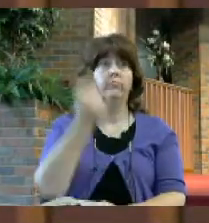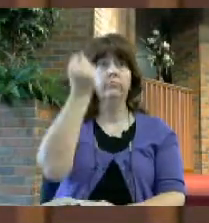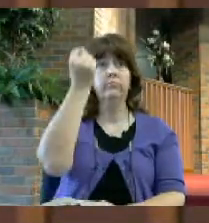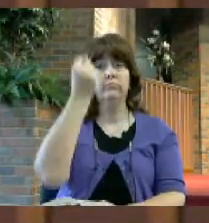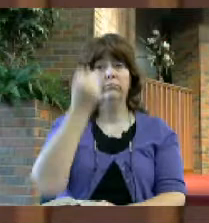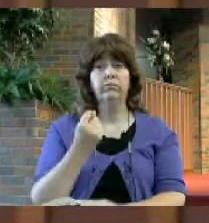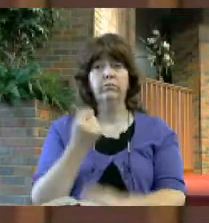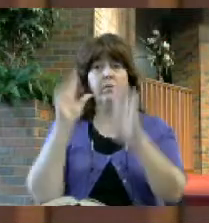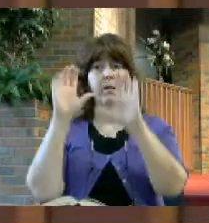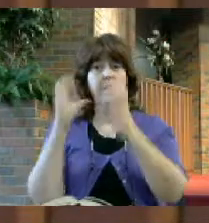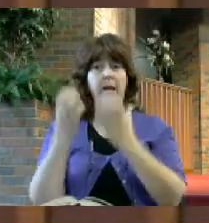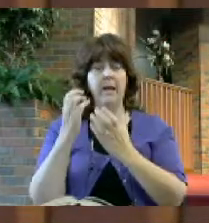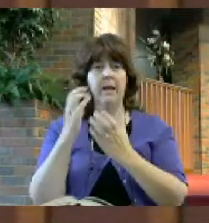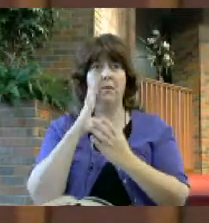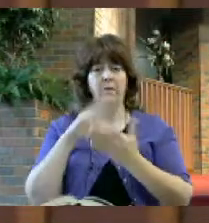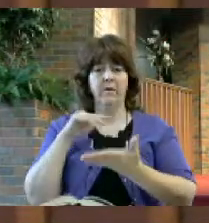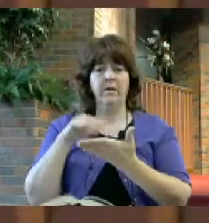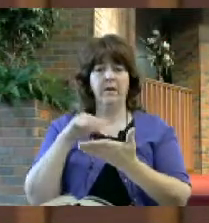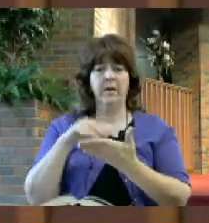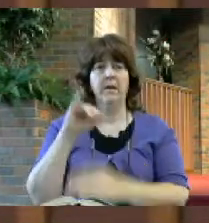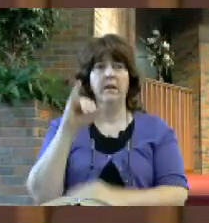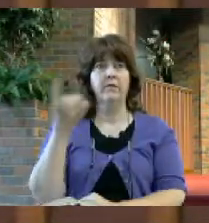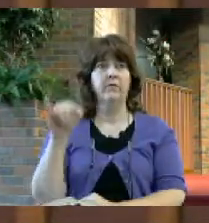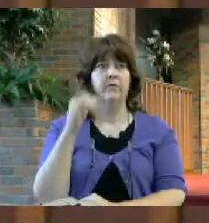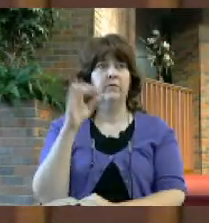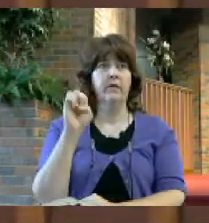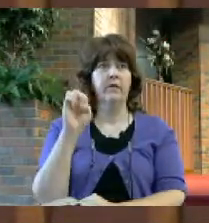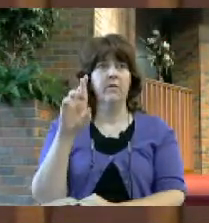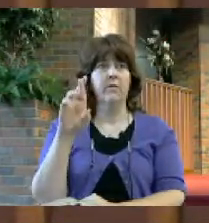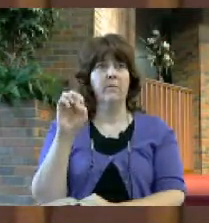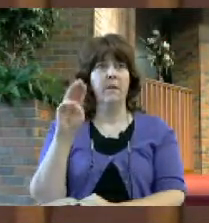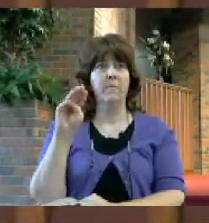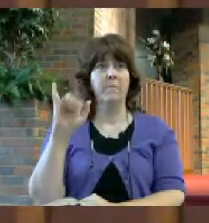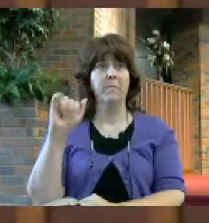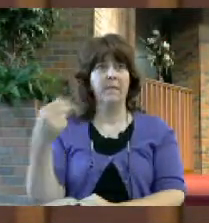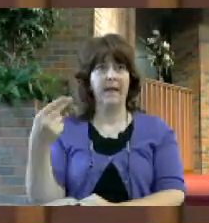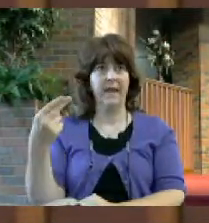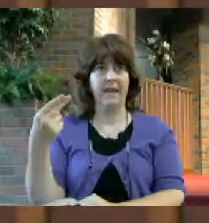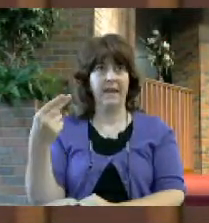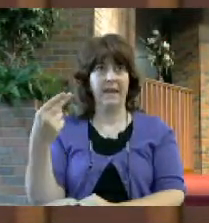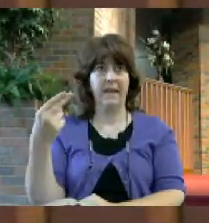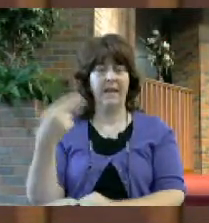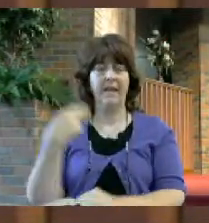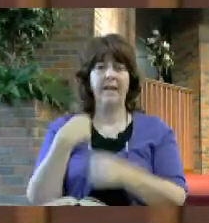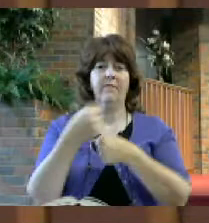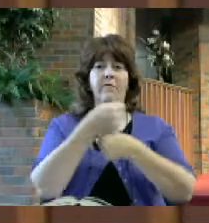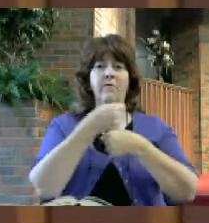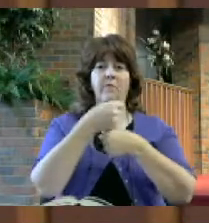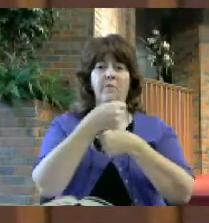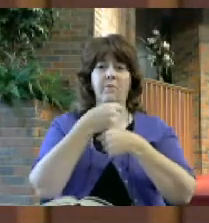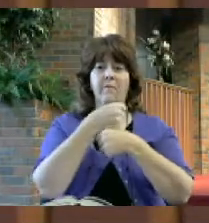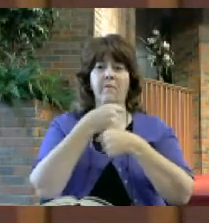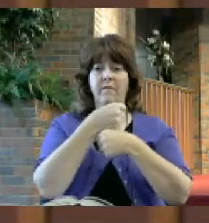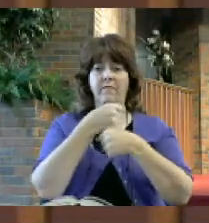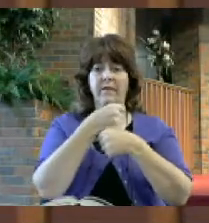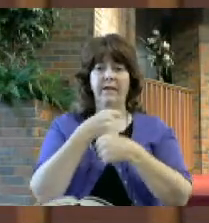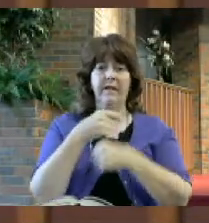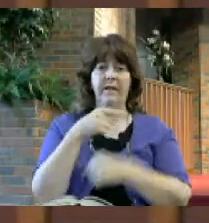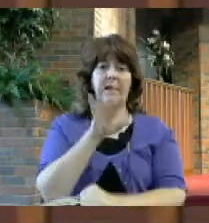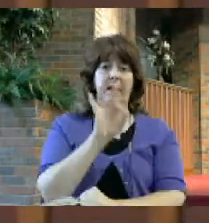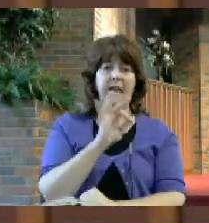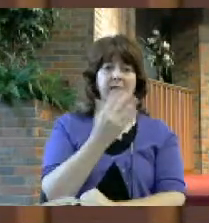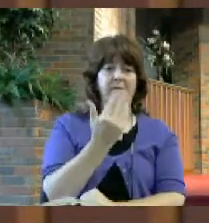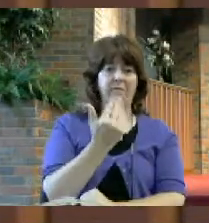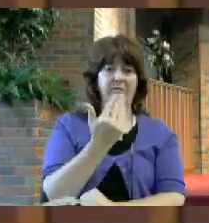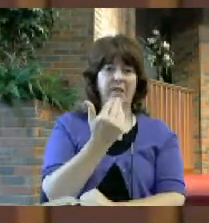Jeremiah. Coffee will be at 9:15 a.m. and then class starting at 9:30. And they also, after class,